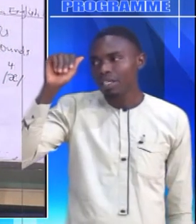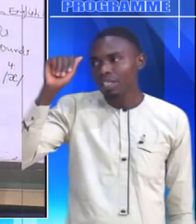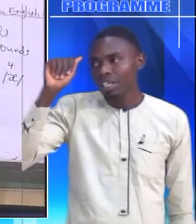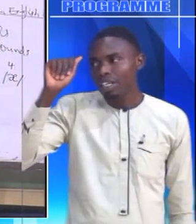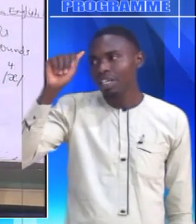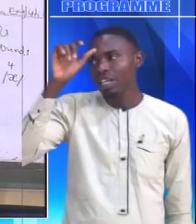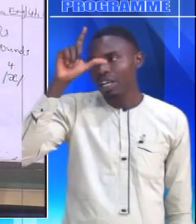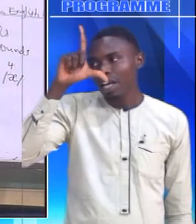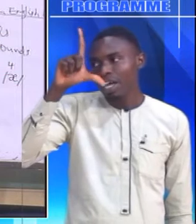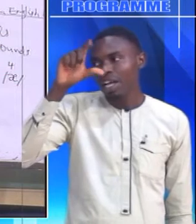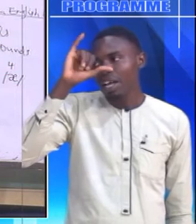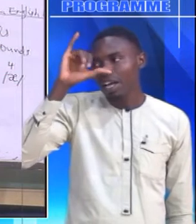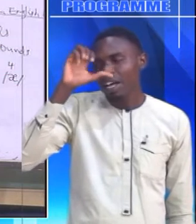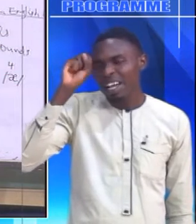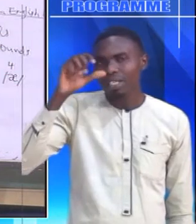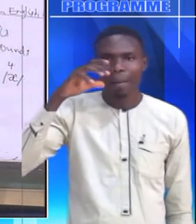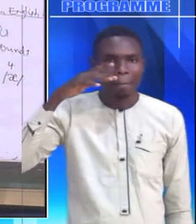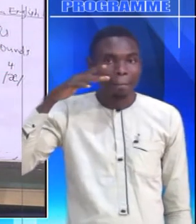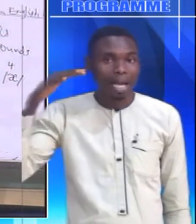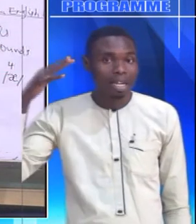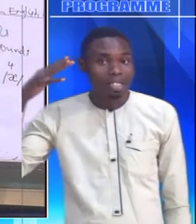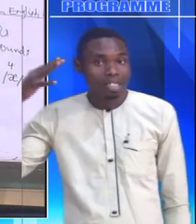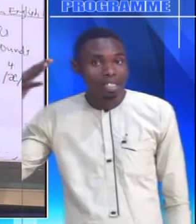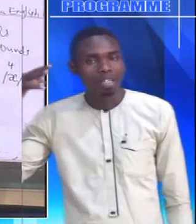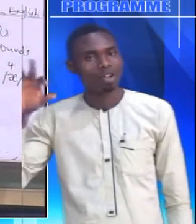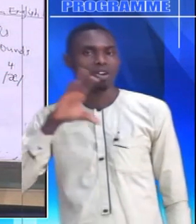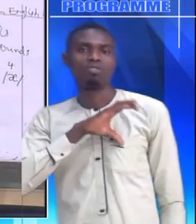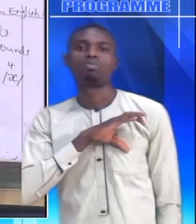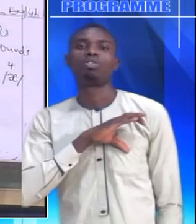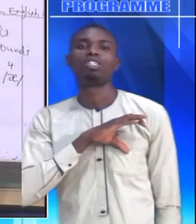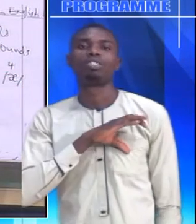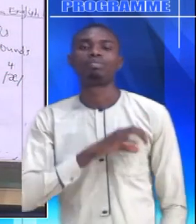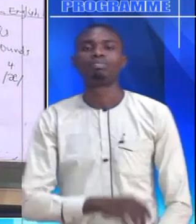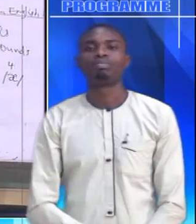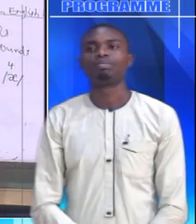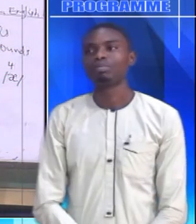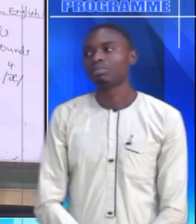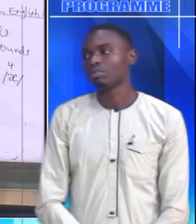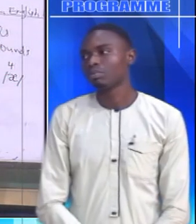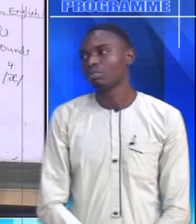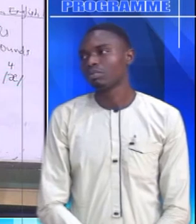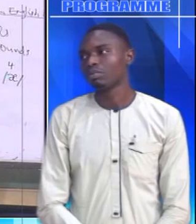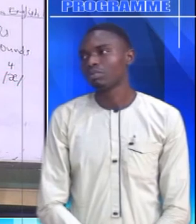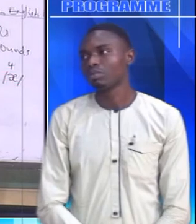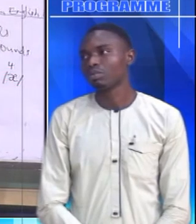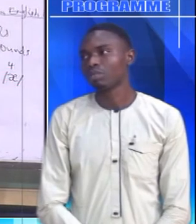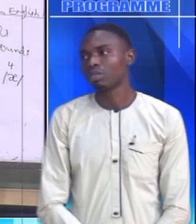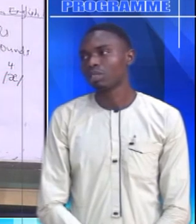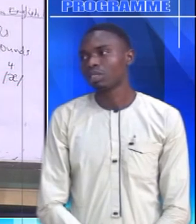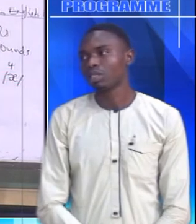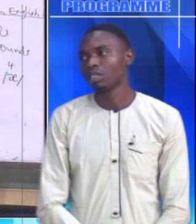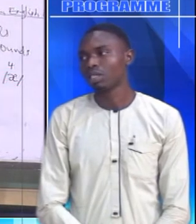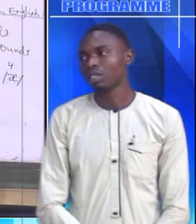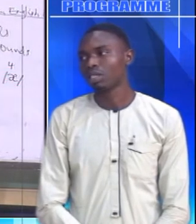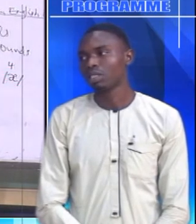But 95% of we speakers of this language pronounce what? Police. Not police, but what? Police. Yeah.